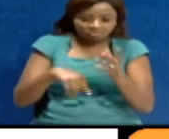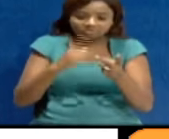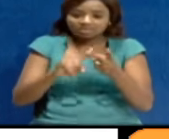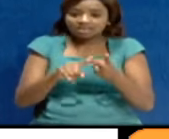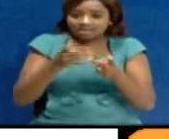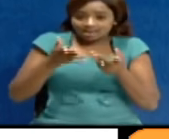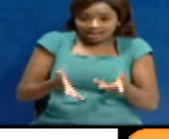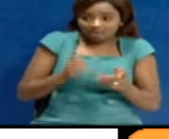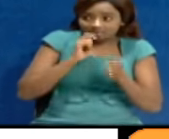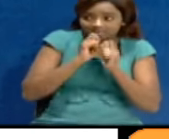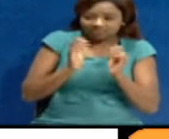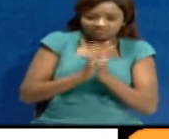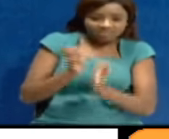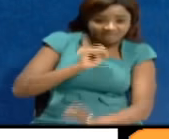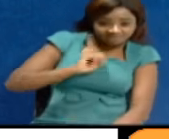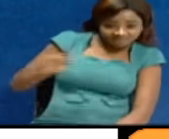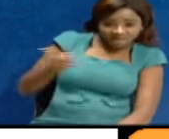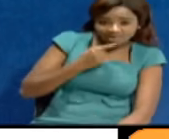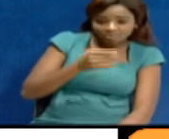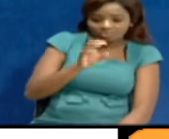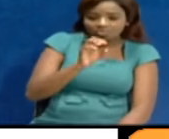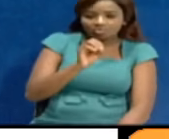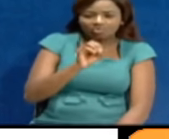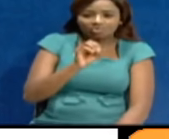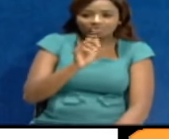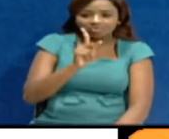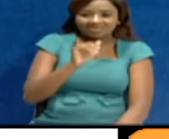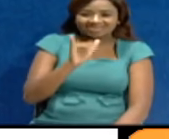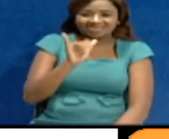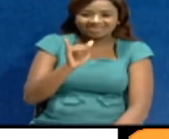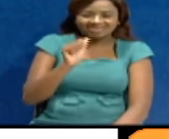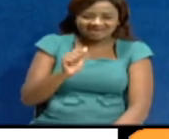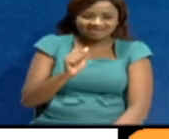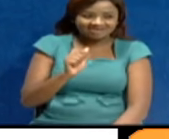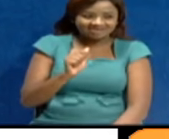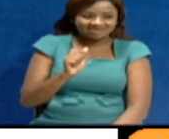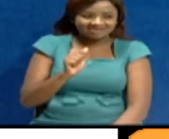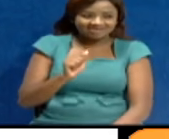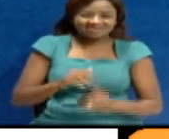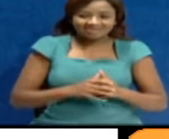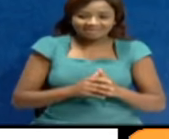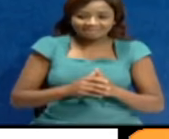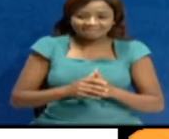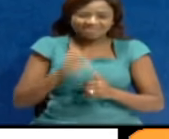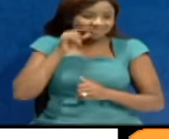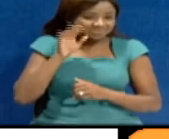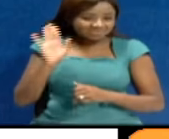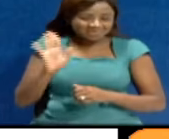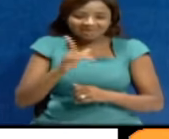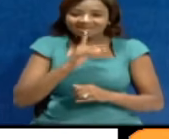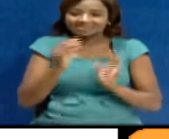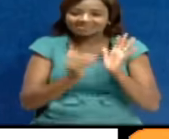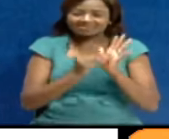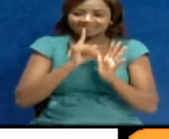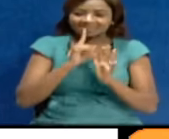Okiya Omtata, human rights activist, actually, is what he's put on his Twitter handle. No, Steve, it's on his Twitter handle. So he's the one